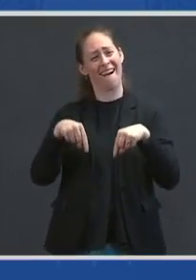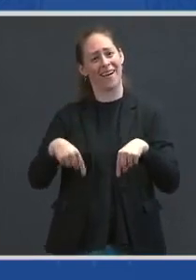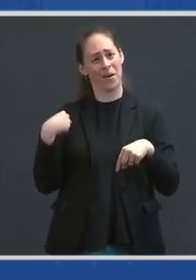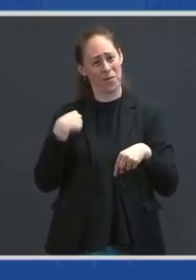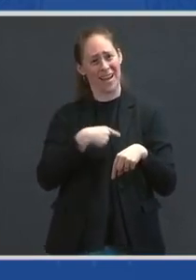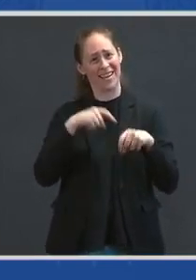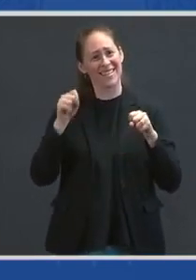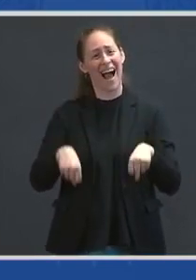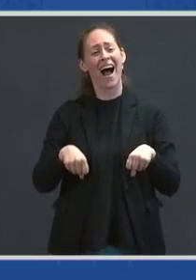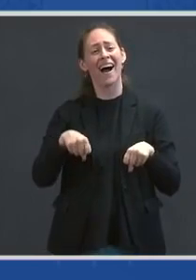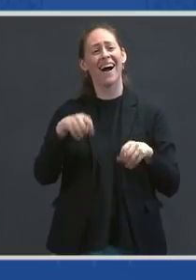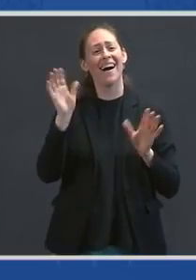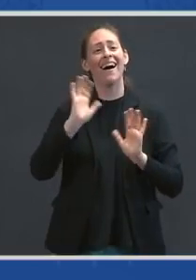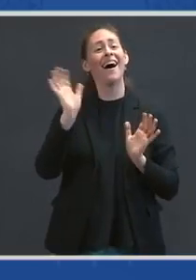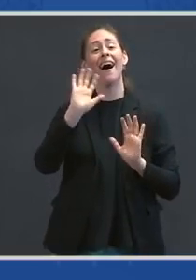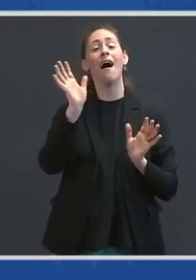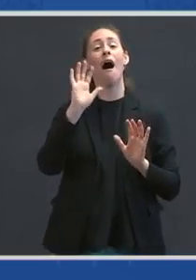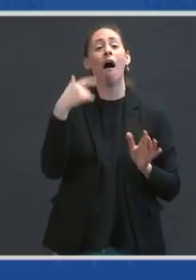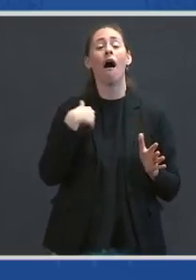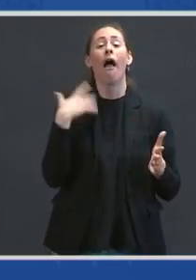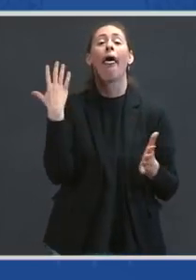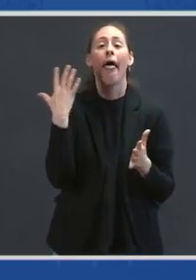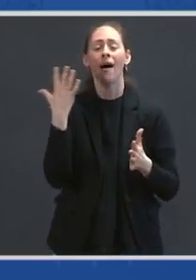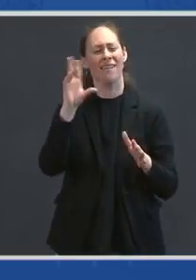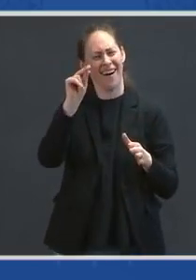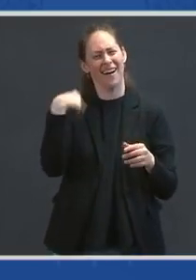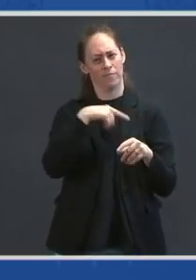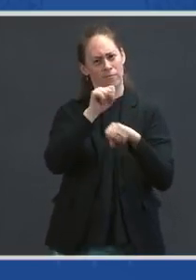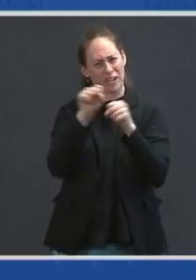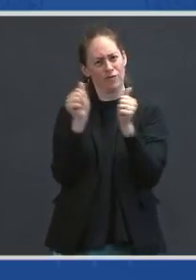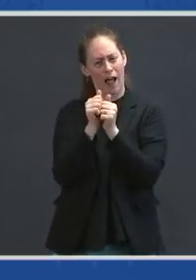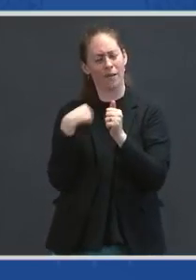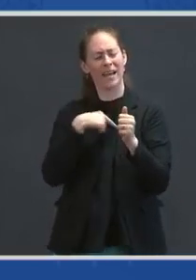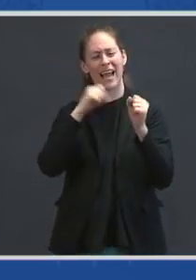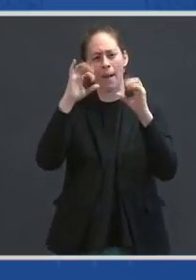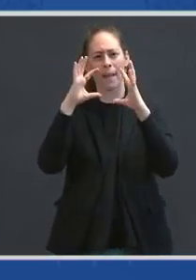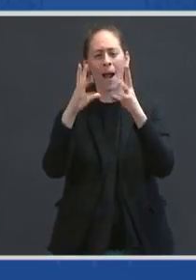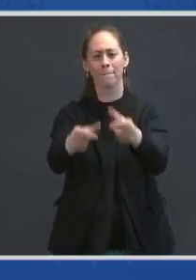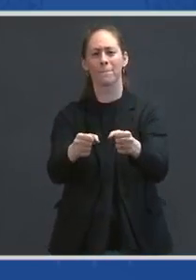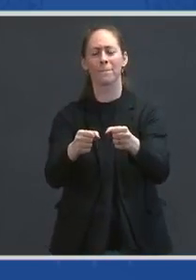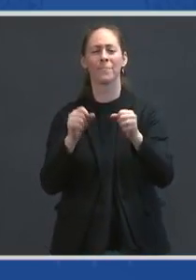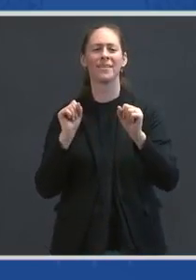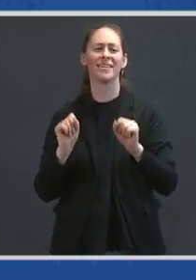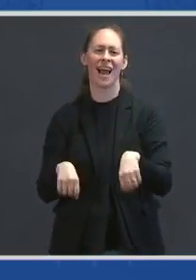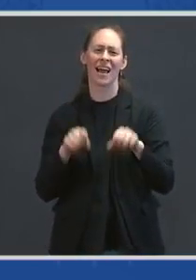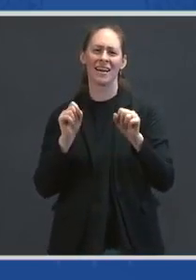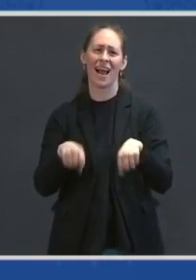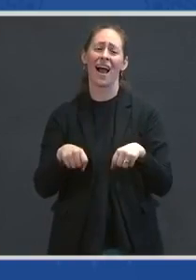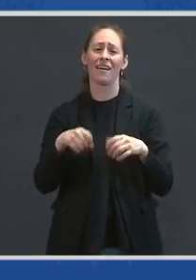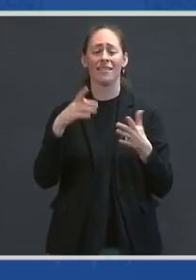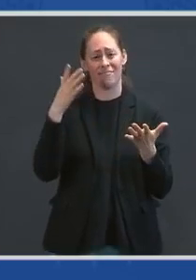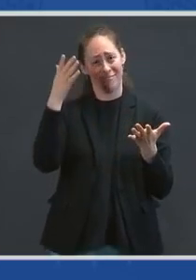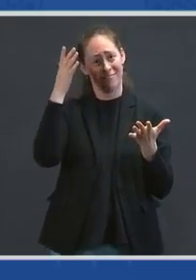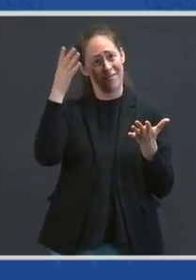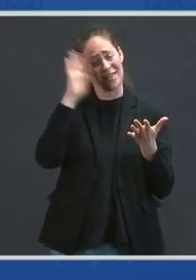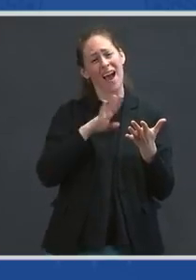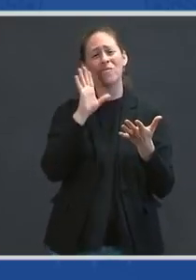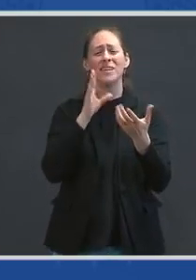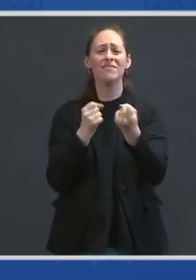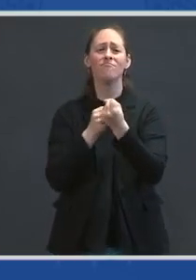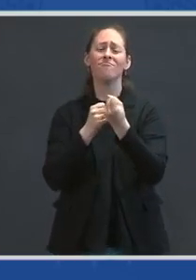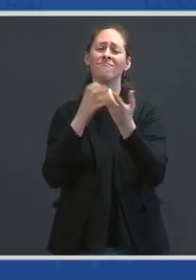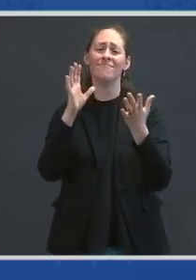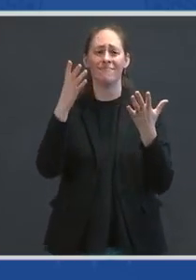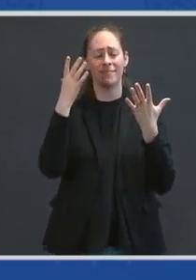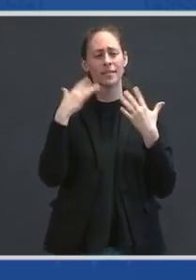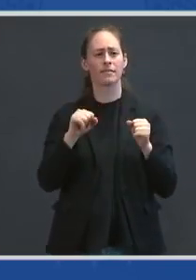together. So it's not over yet, but we're getting close. And God willing, if we do all we know we have to do, we're going to beat